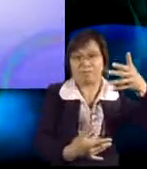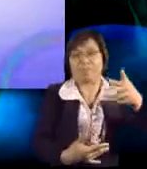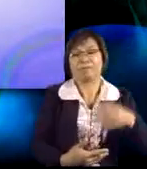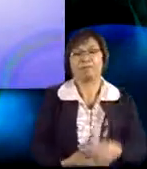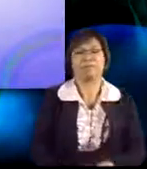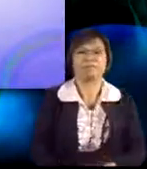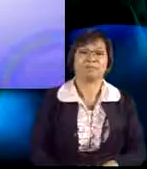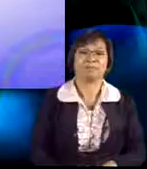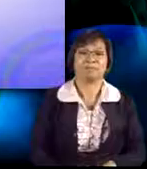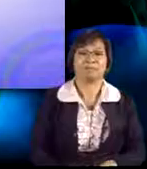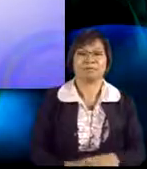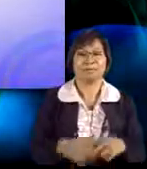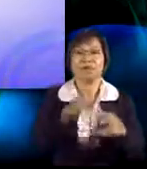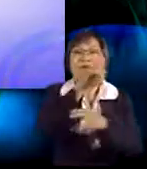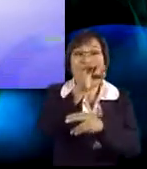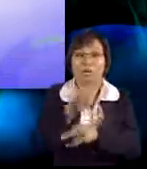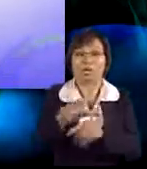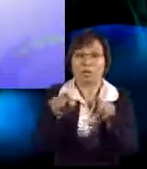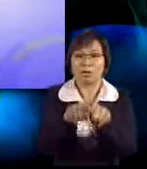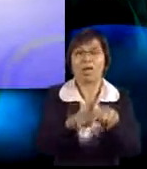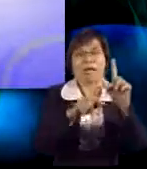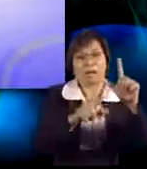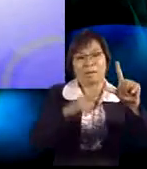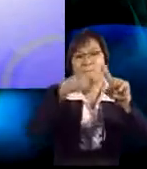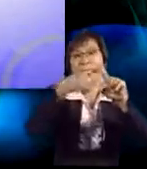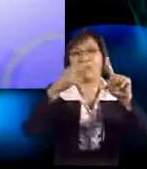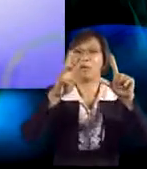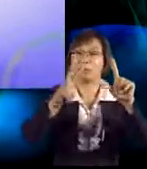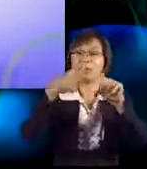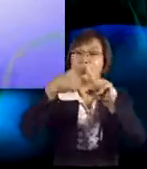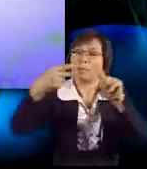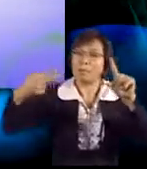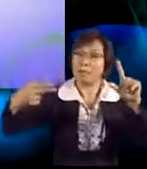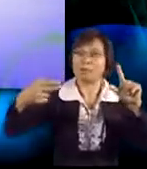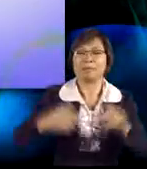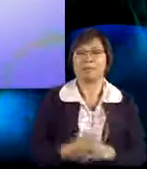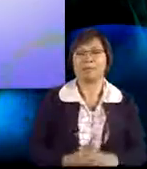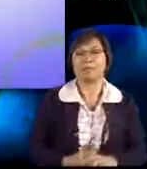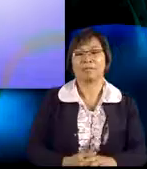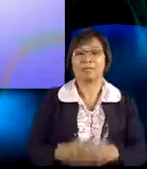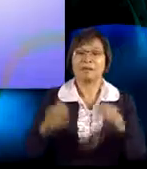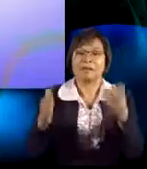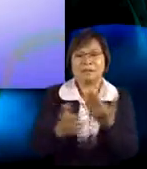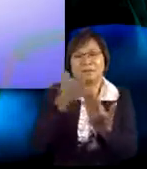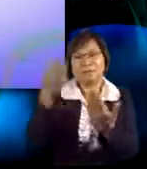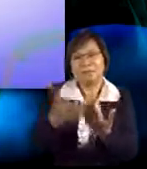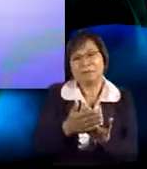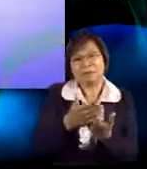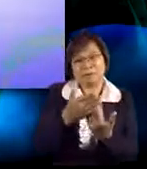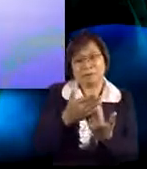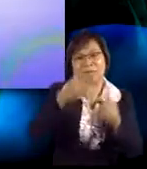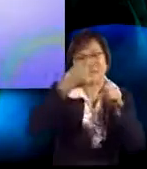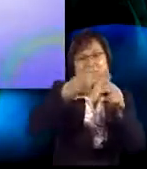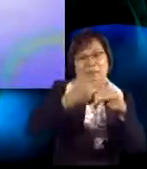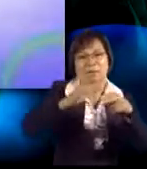The volume of a cuboid is equal to the length multiplied by the width multiplied by the height. Simplify the solid. Name the